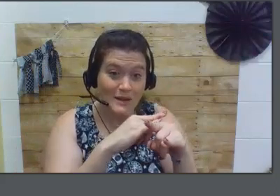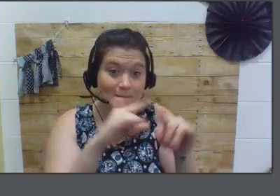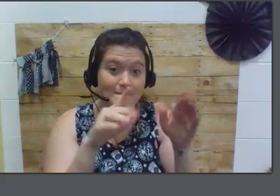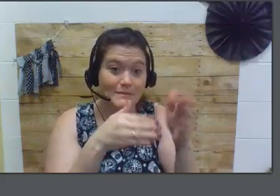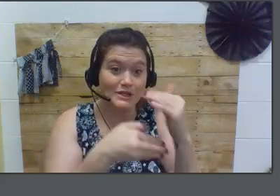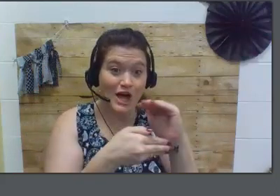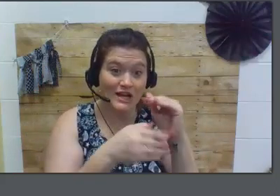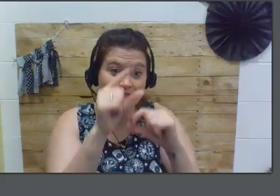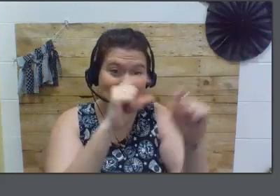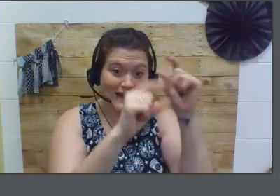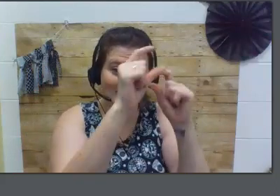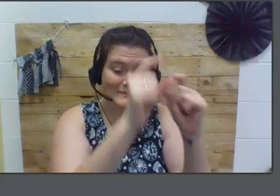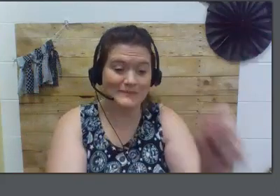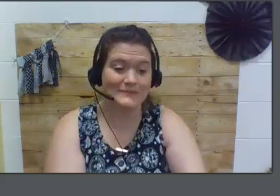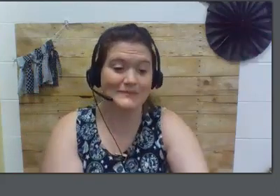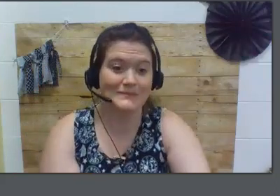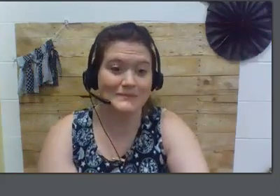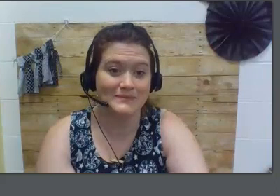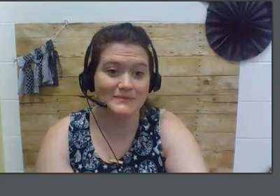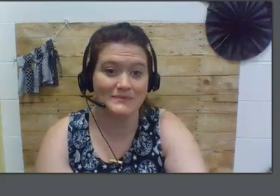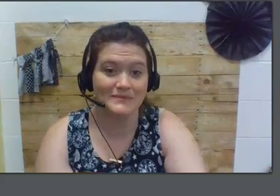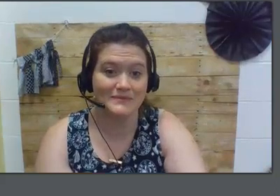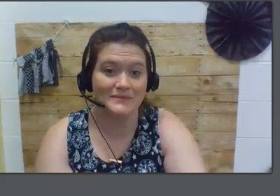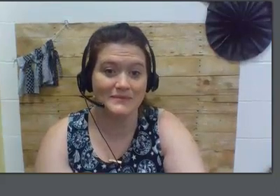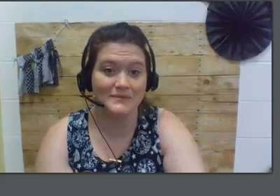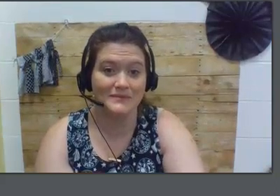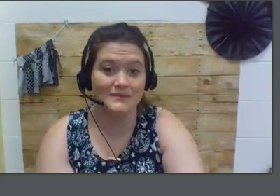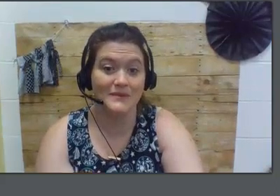trick block stack.